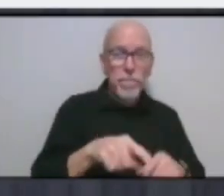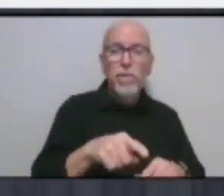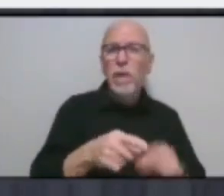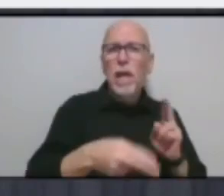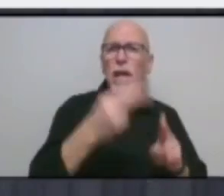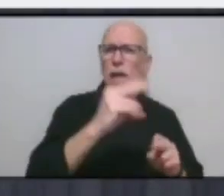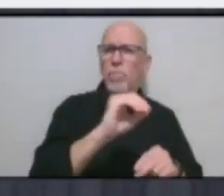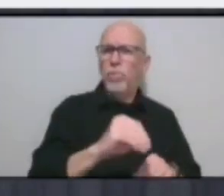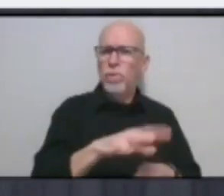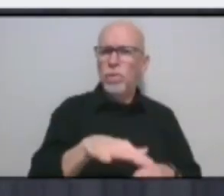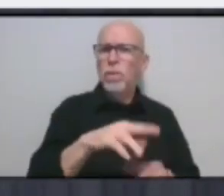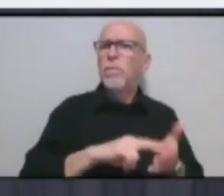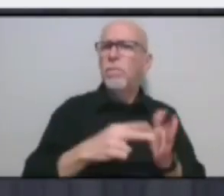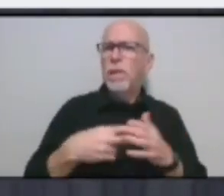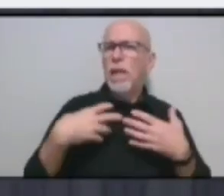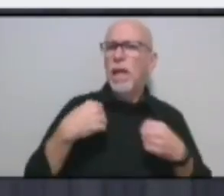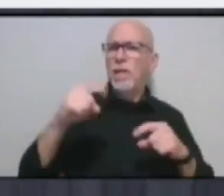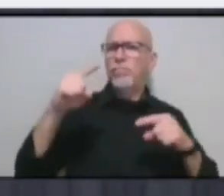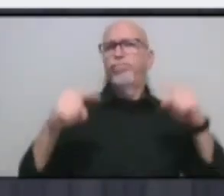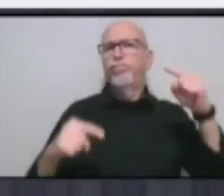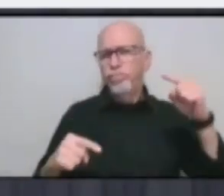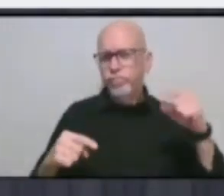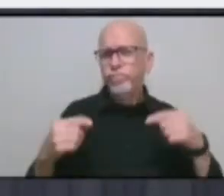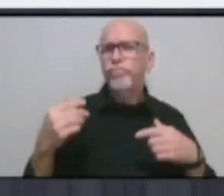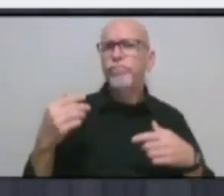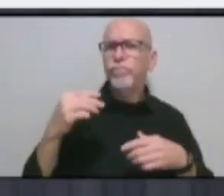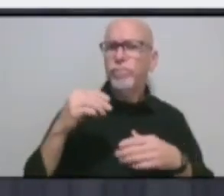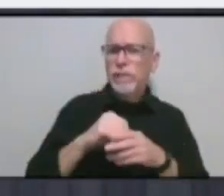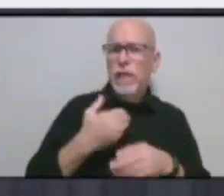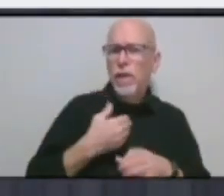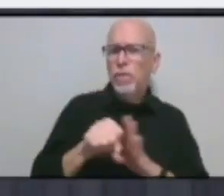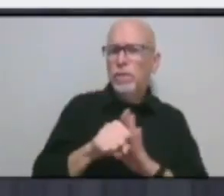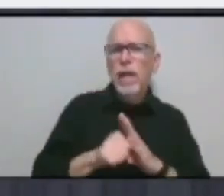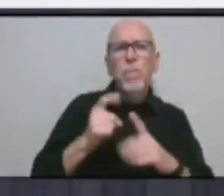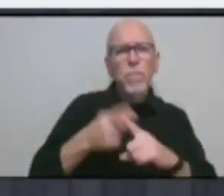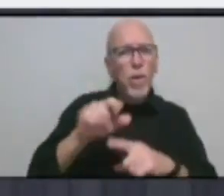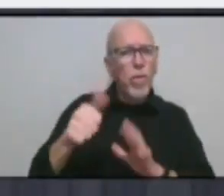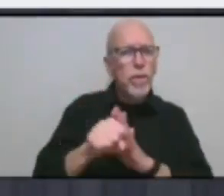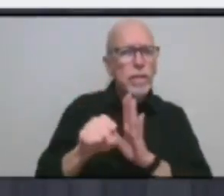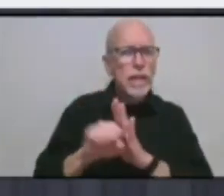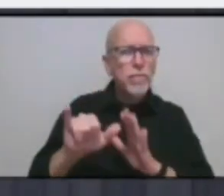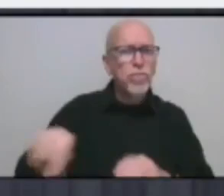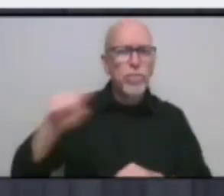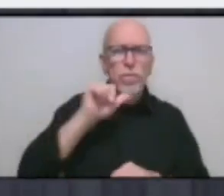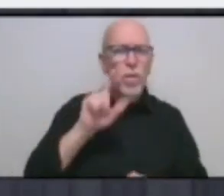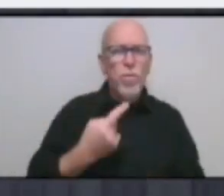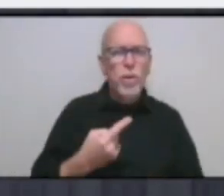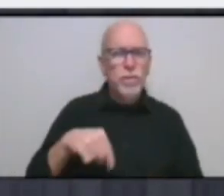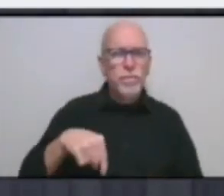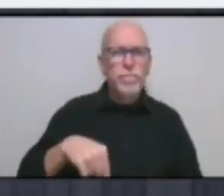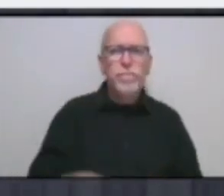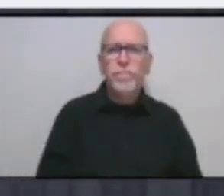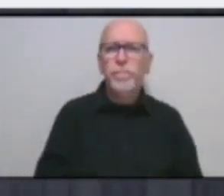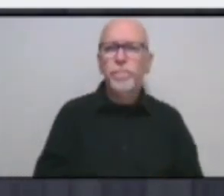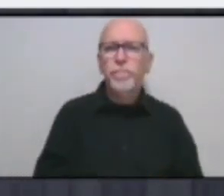demonstrates the health disparities within our state and in other states around the country. Lastly, in Wave